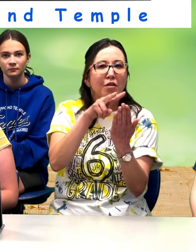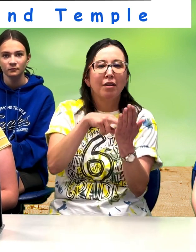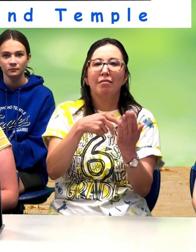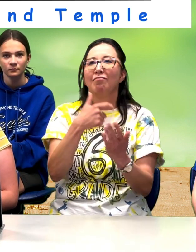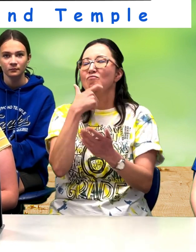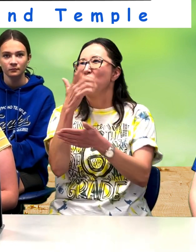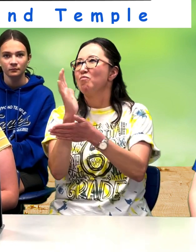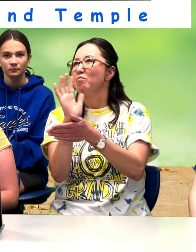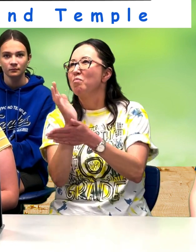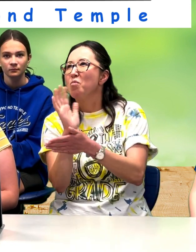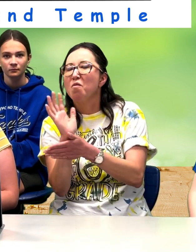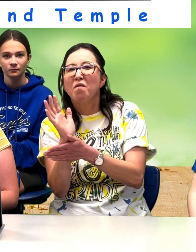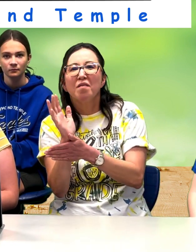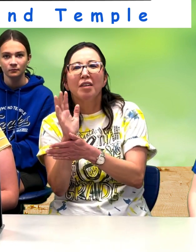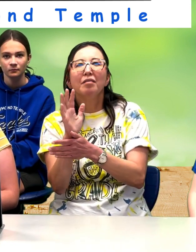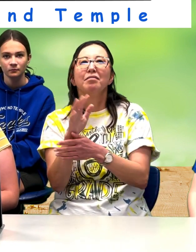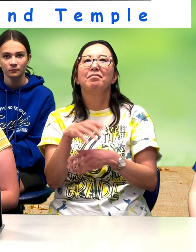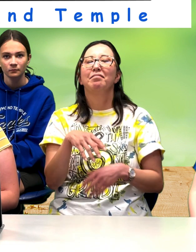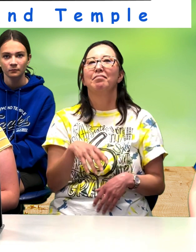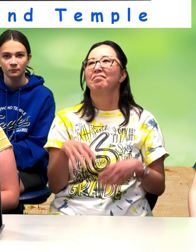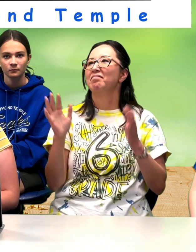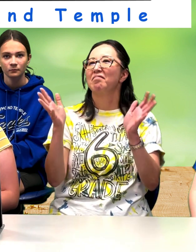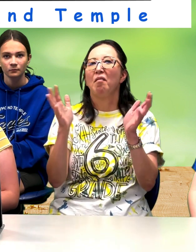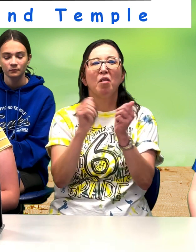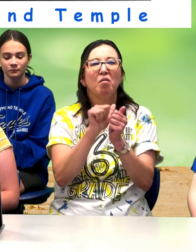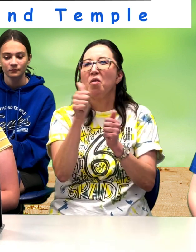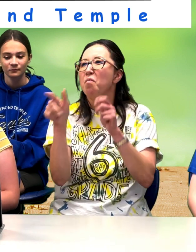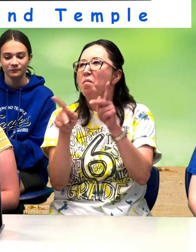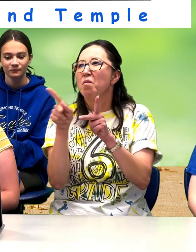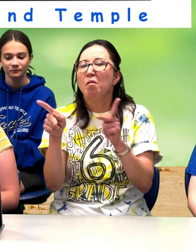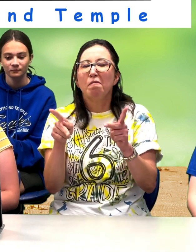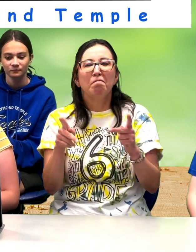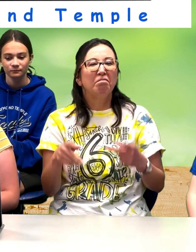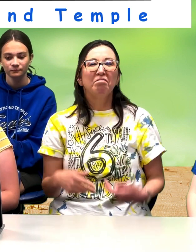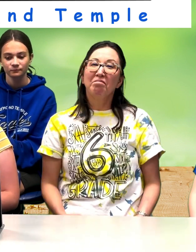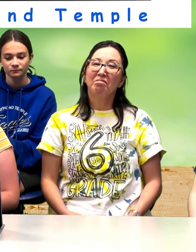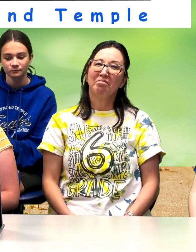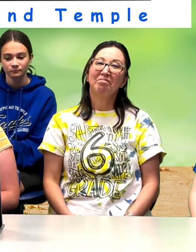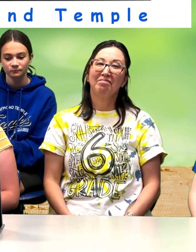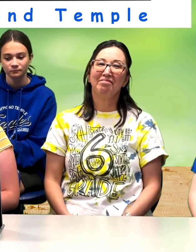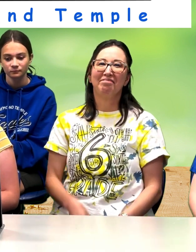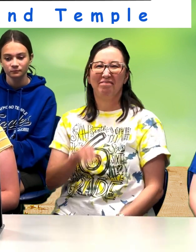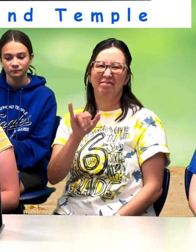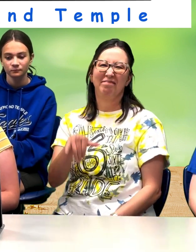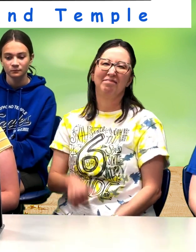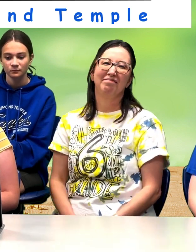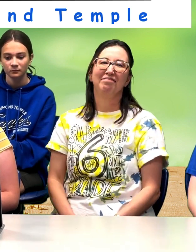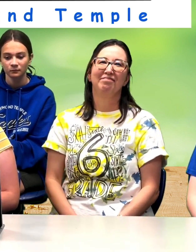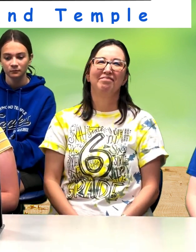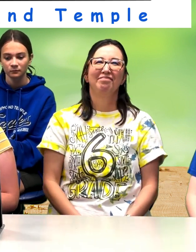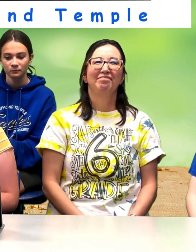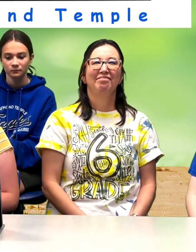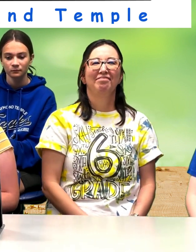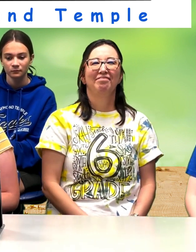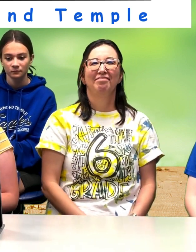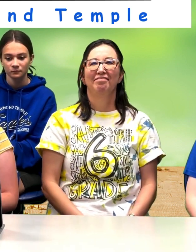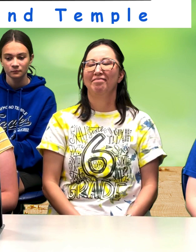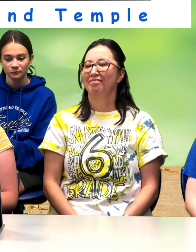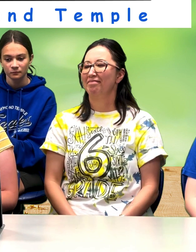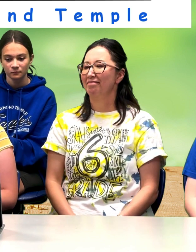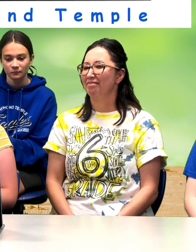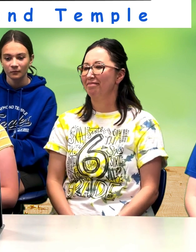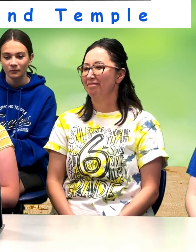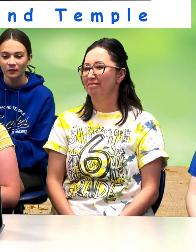stories, reading, getting lost in a movie, talking with other people, having those conversations, those